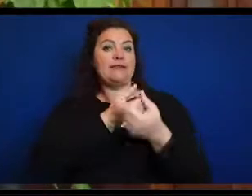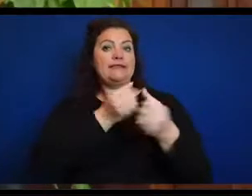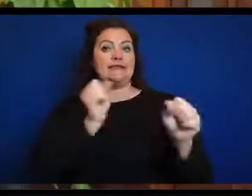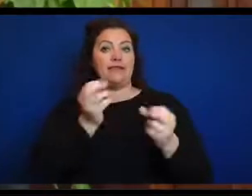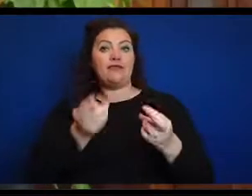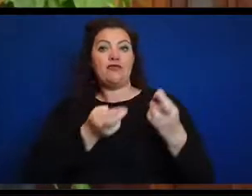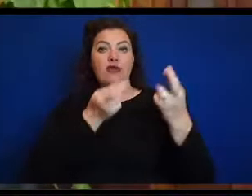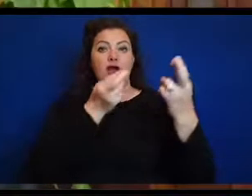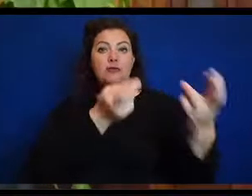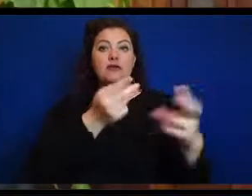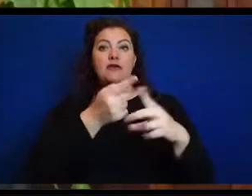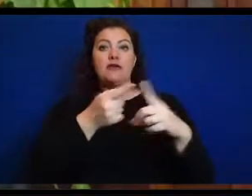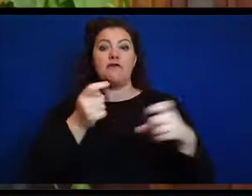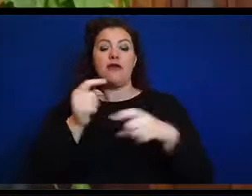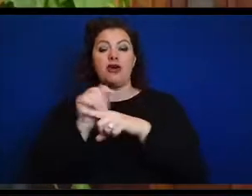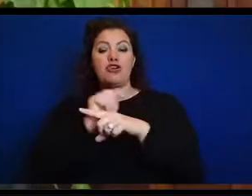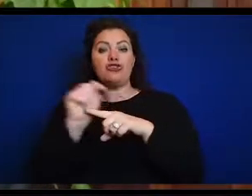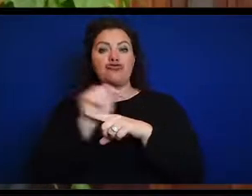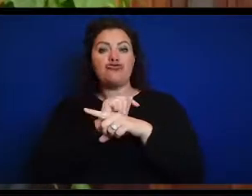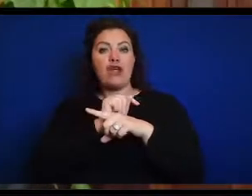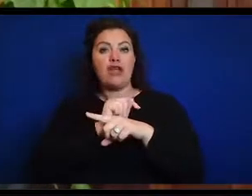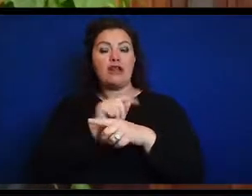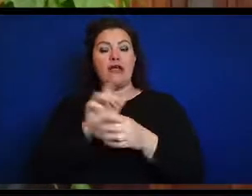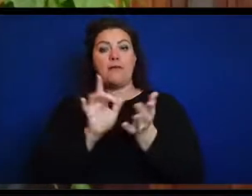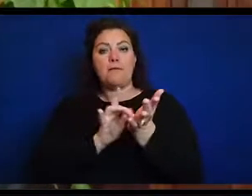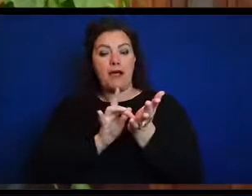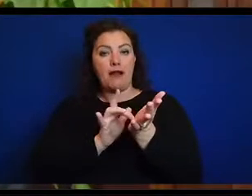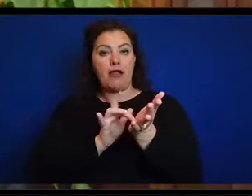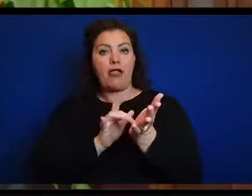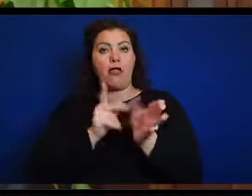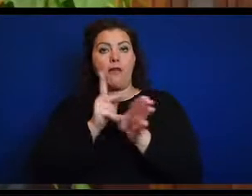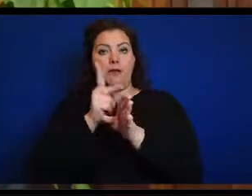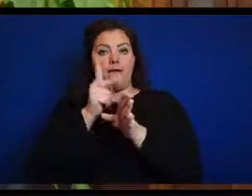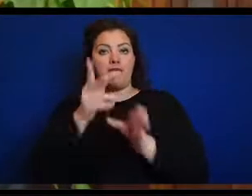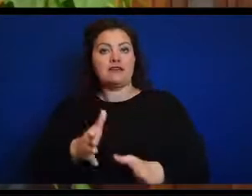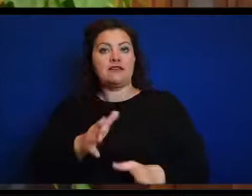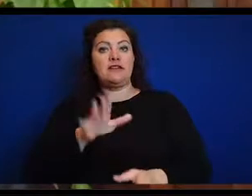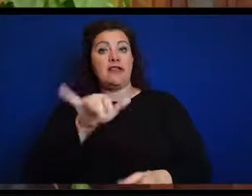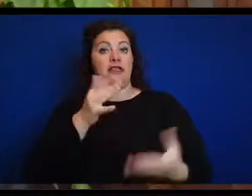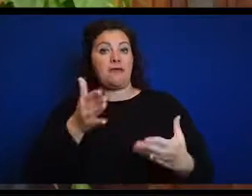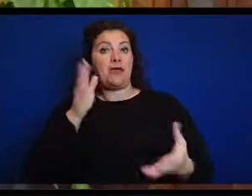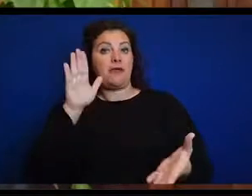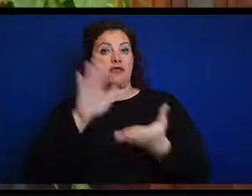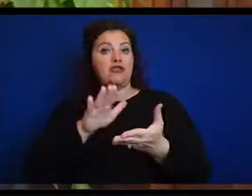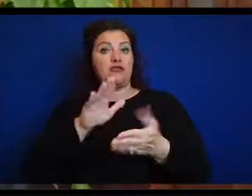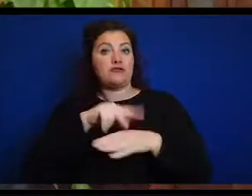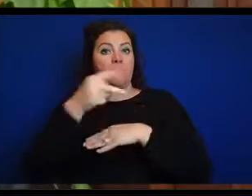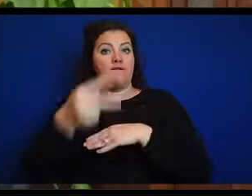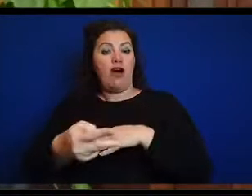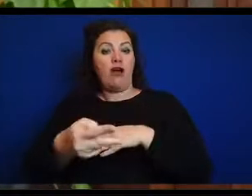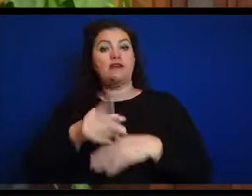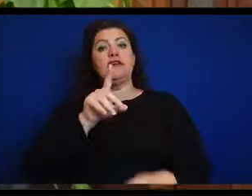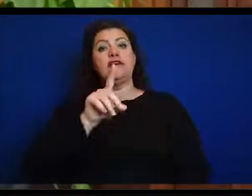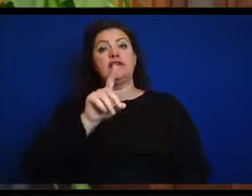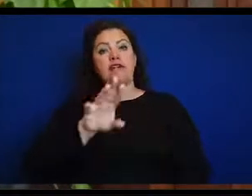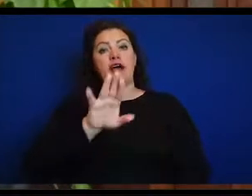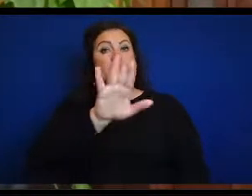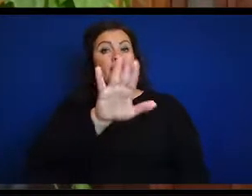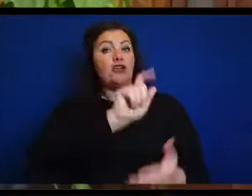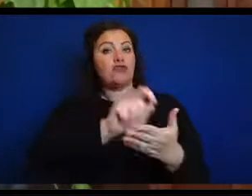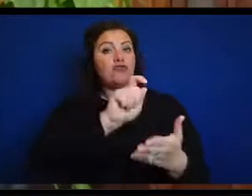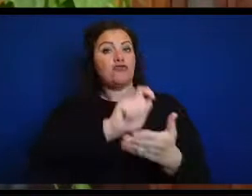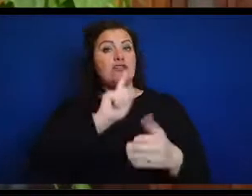recommendations from a trained medical professional, and it may reduce falls. So, Doctor, in your written testimony, you state